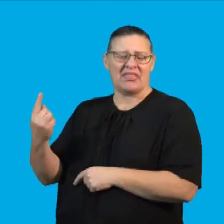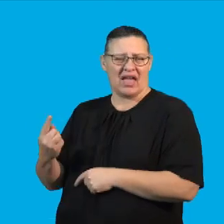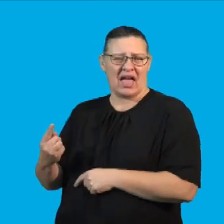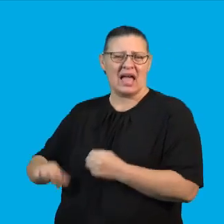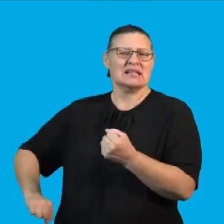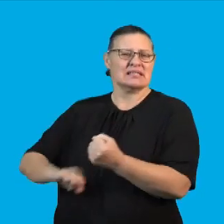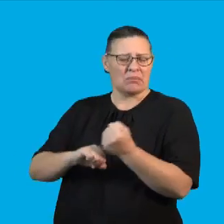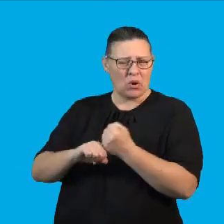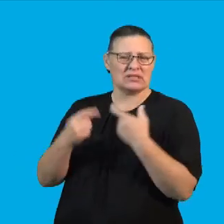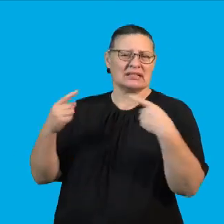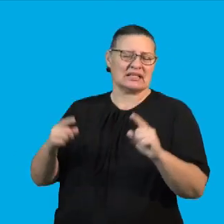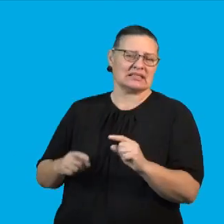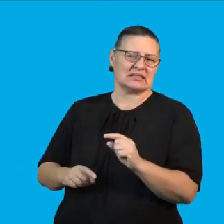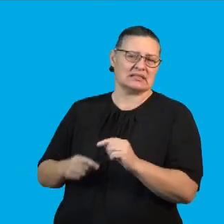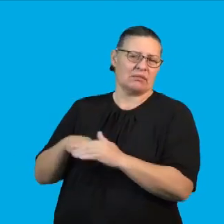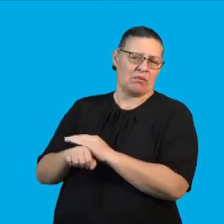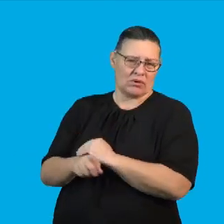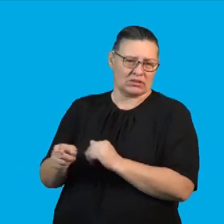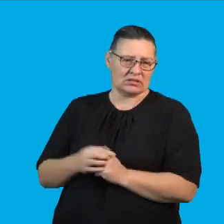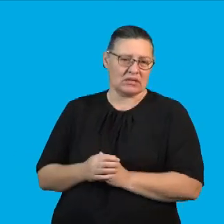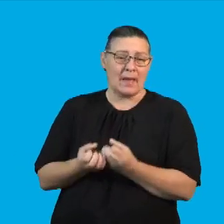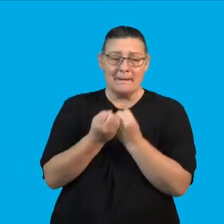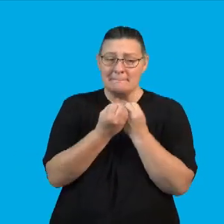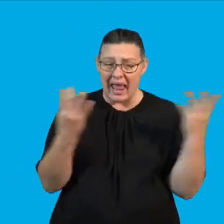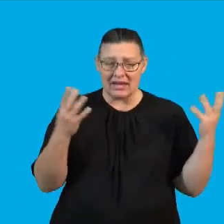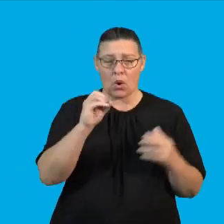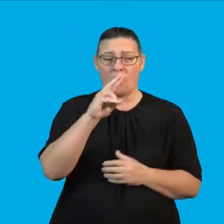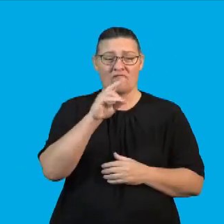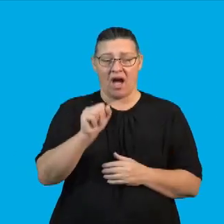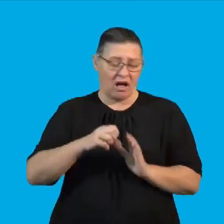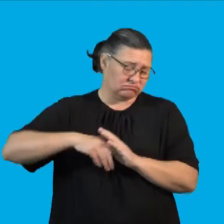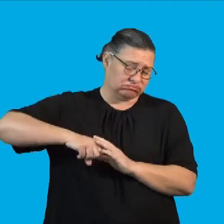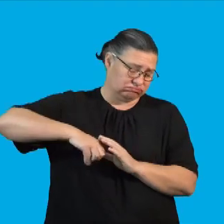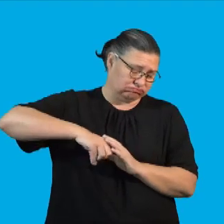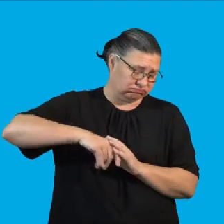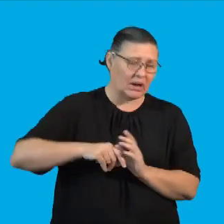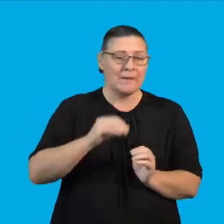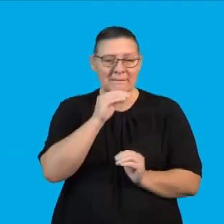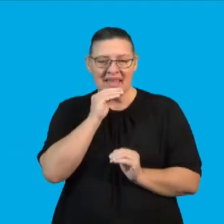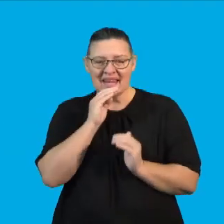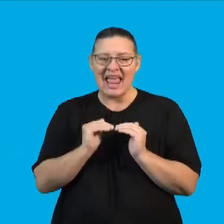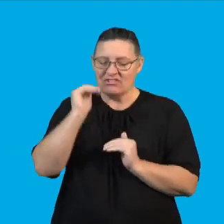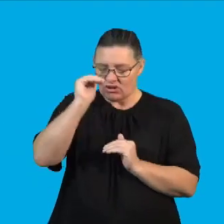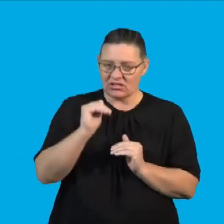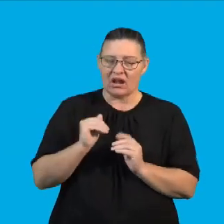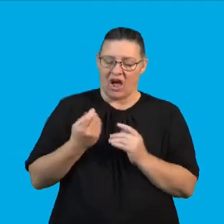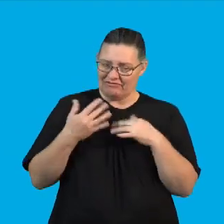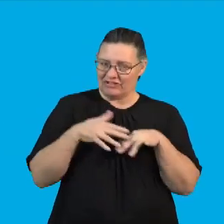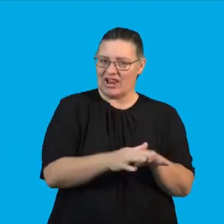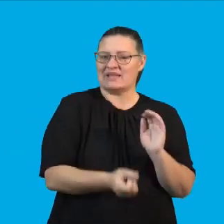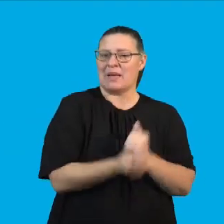strategy that contributes to the reproductive success? Many ova are released, increasing the chance